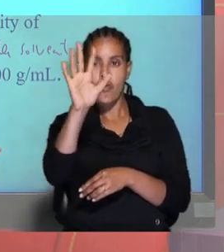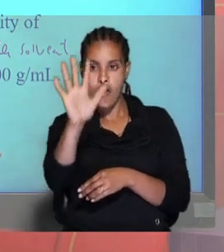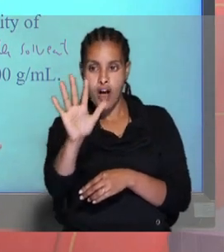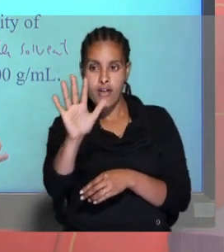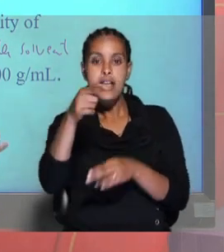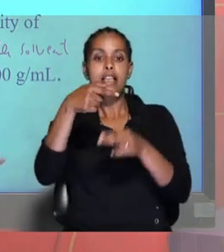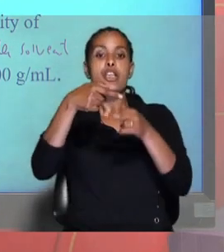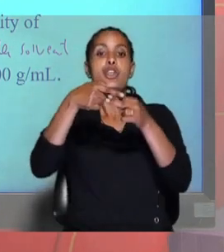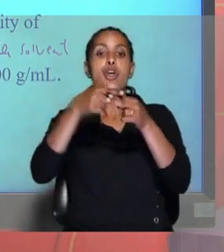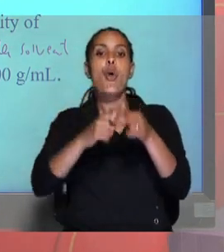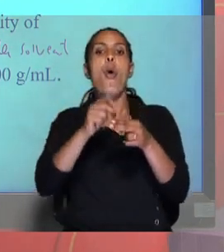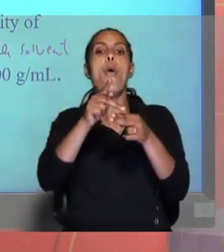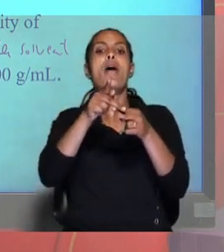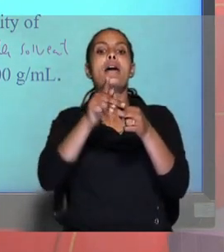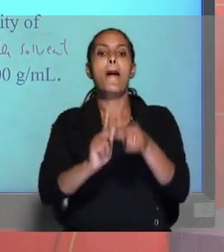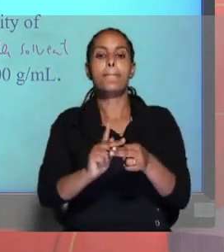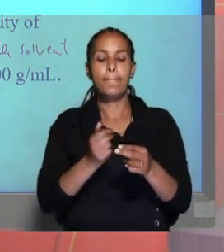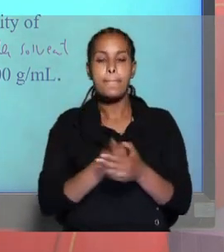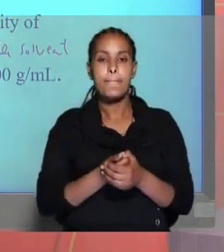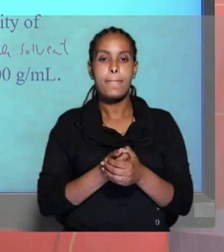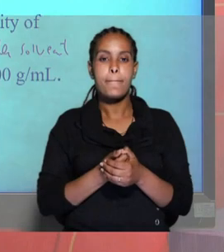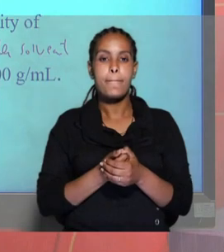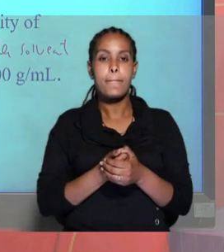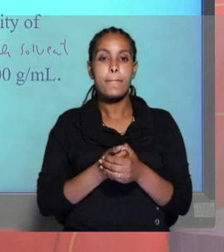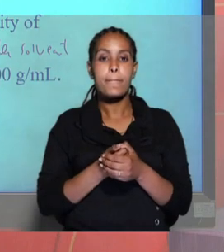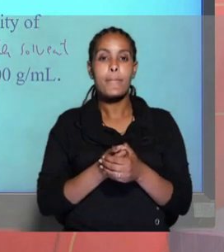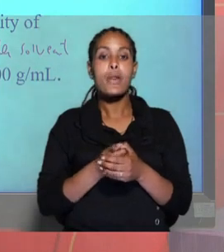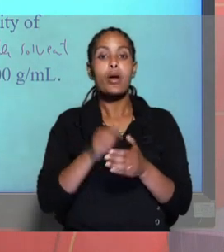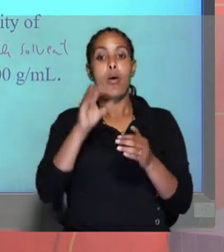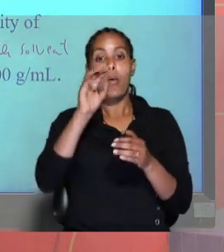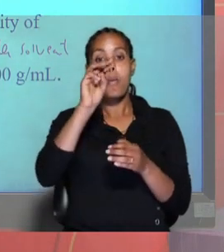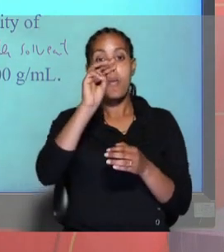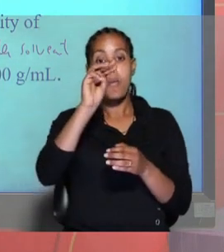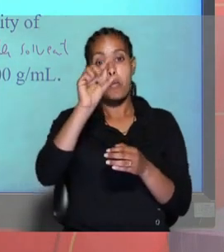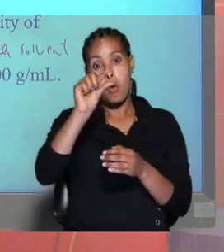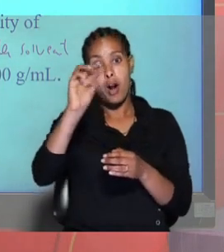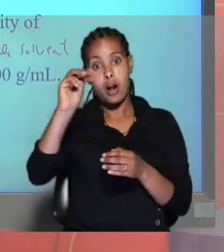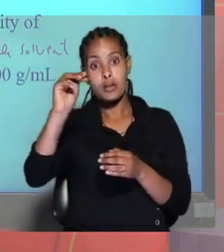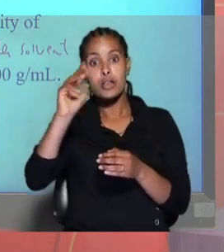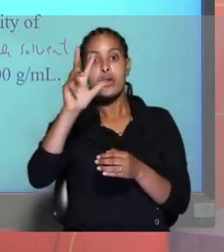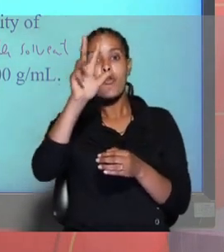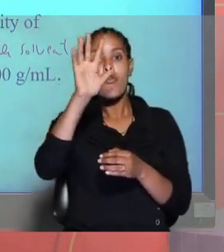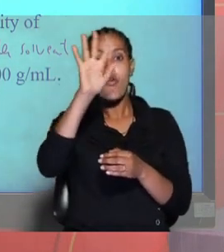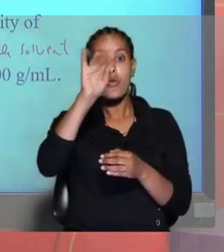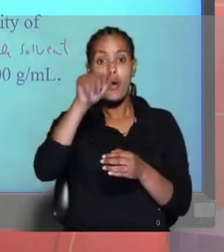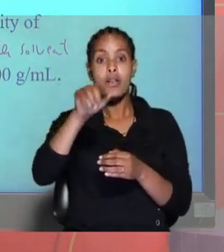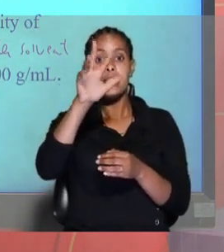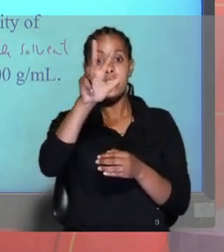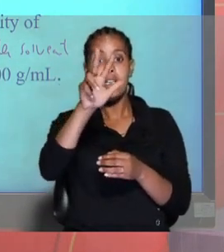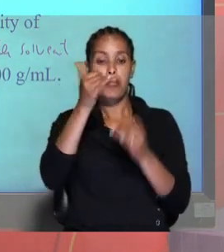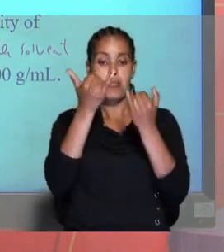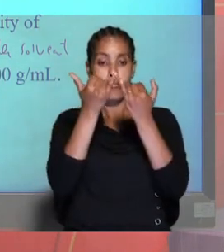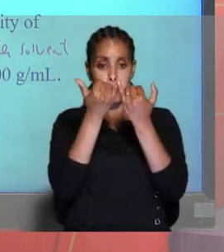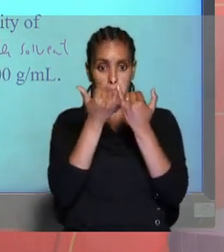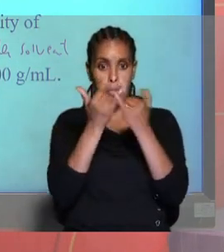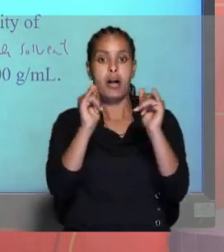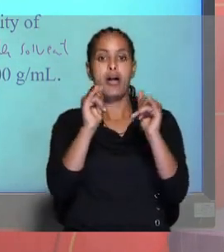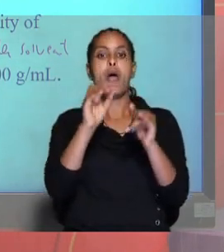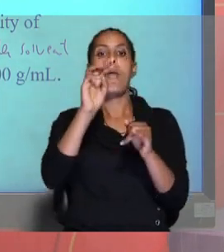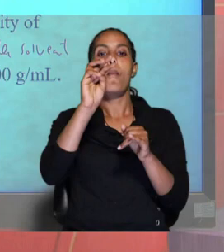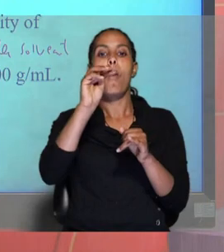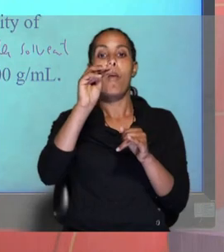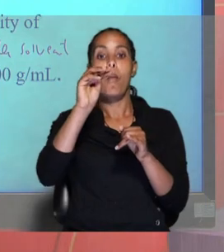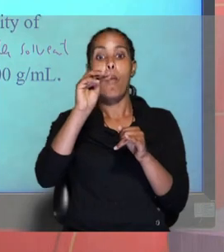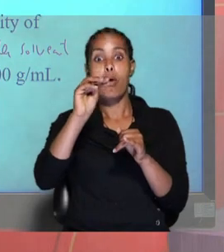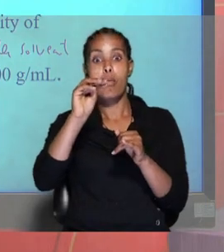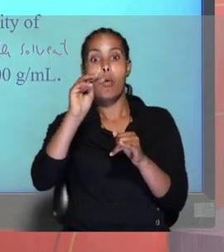0.025 kilogram. Molality equal 4.35 gram divided by molar mass